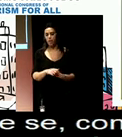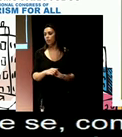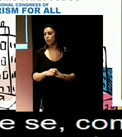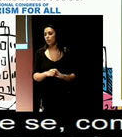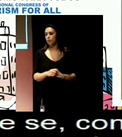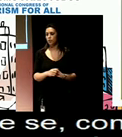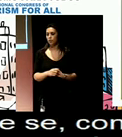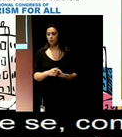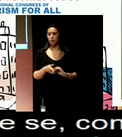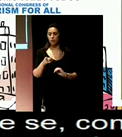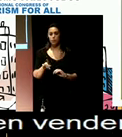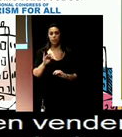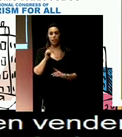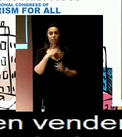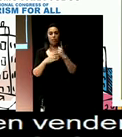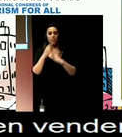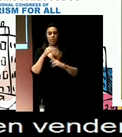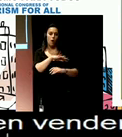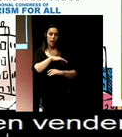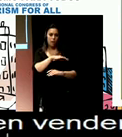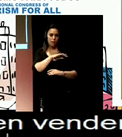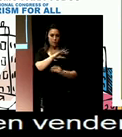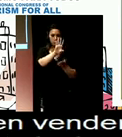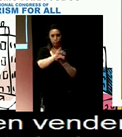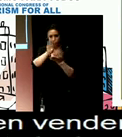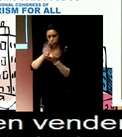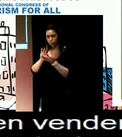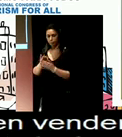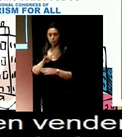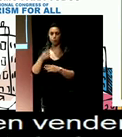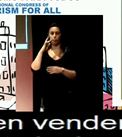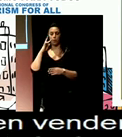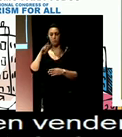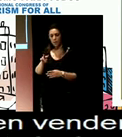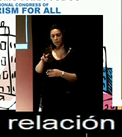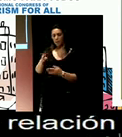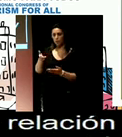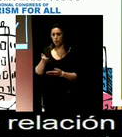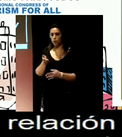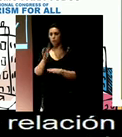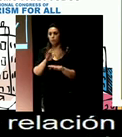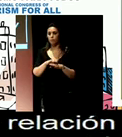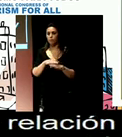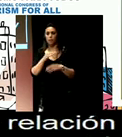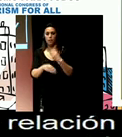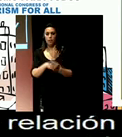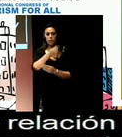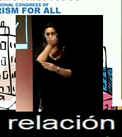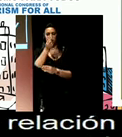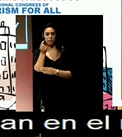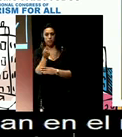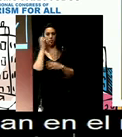data that might help you pursue new activities or pursue good practices in your own region, as well as access